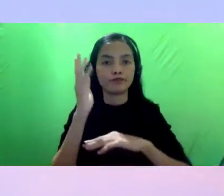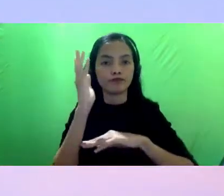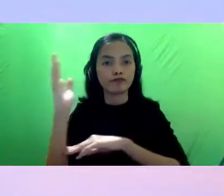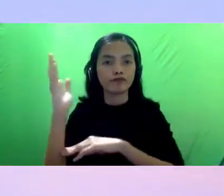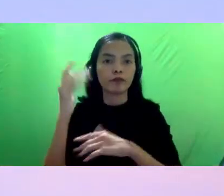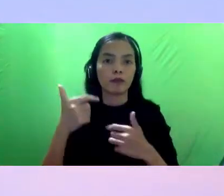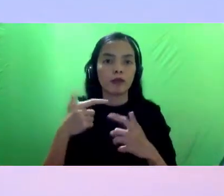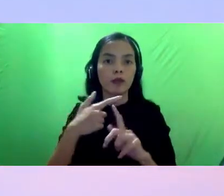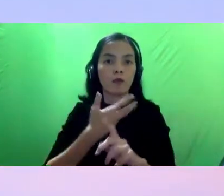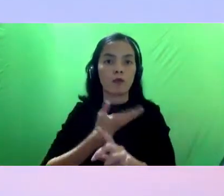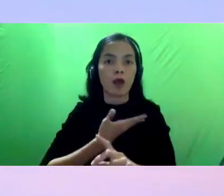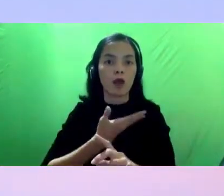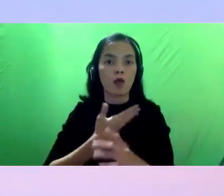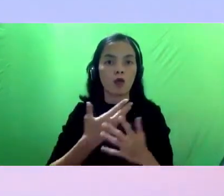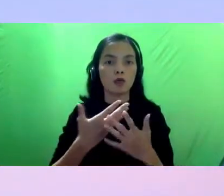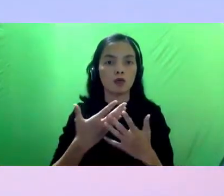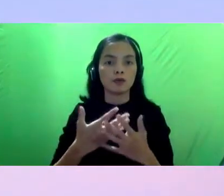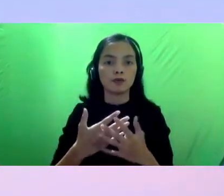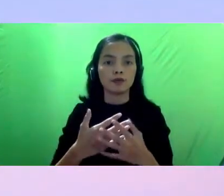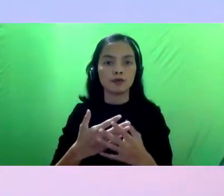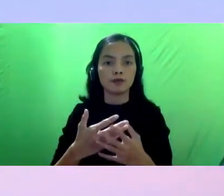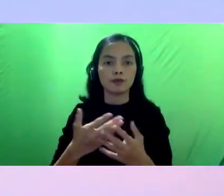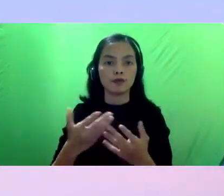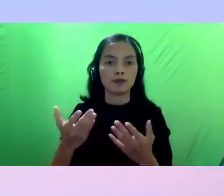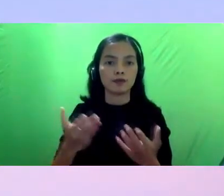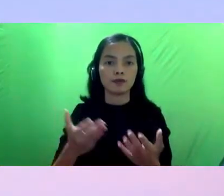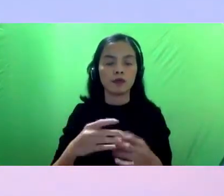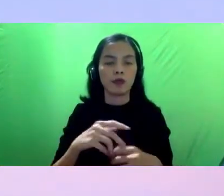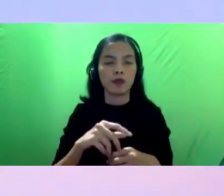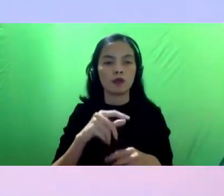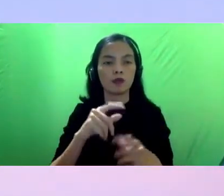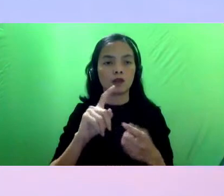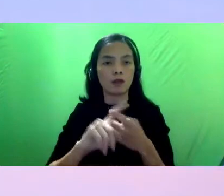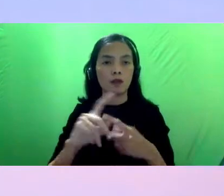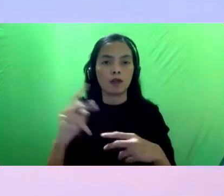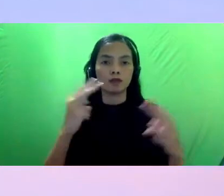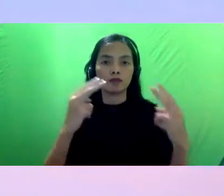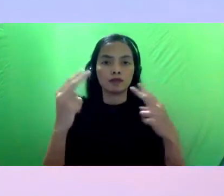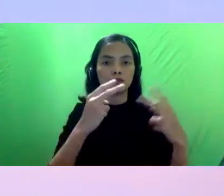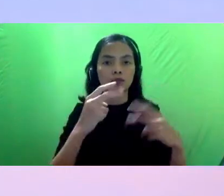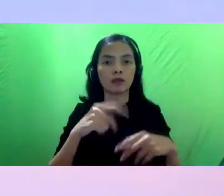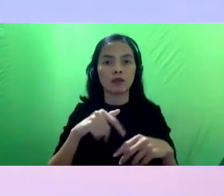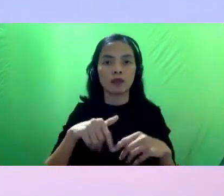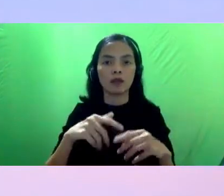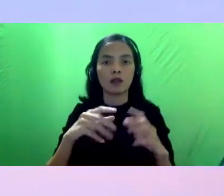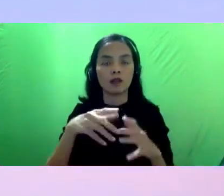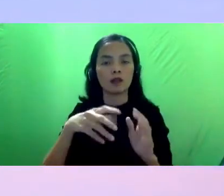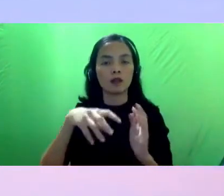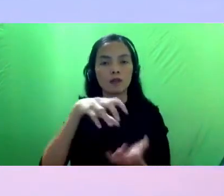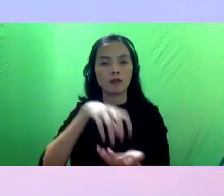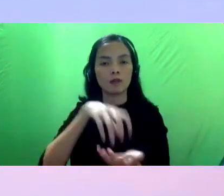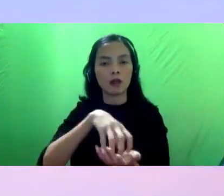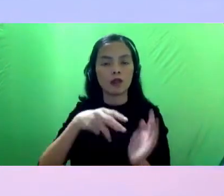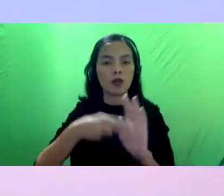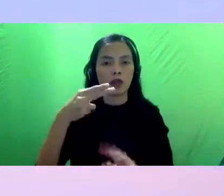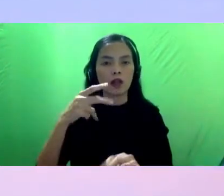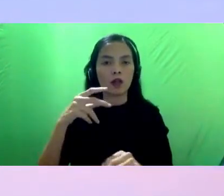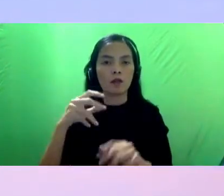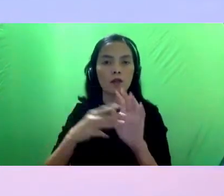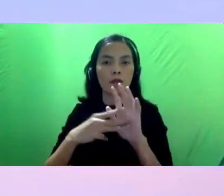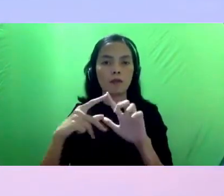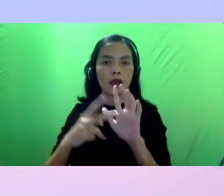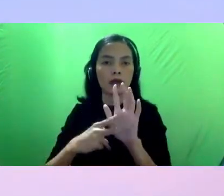us here at the Mandarin Hotel Oriental, and also those who are joining us via Zoom and YouTube. I hope everyone is keeping well and